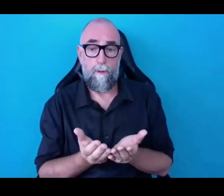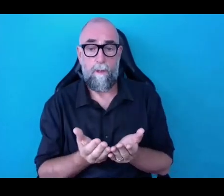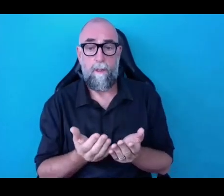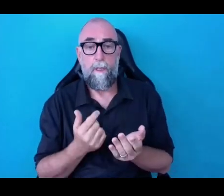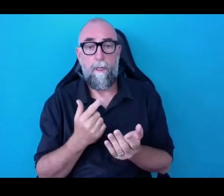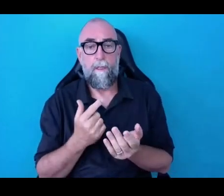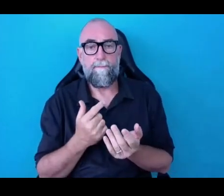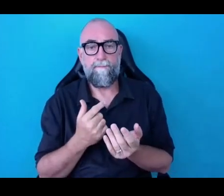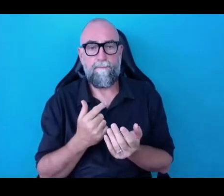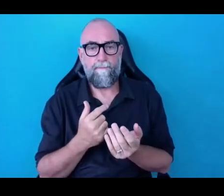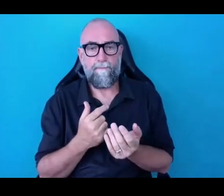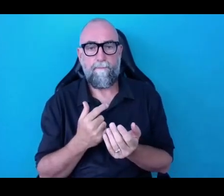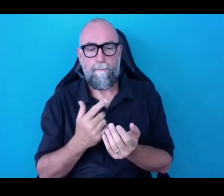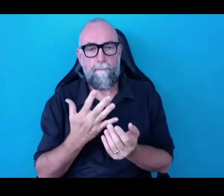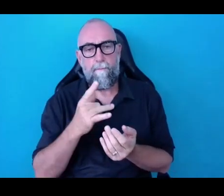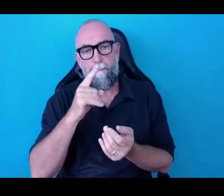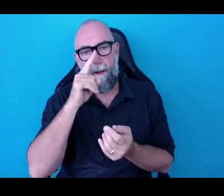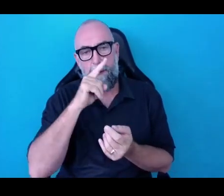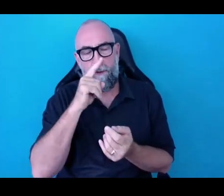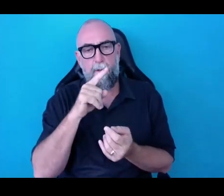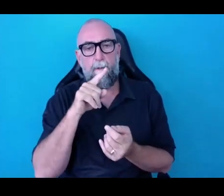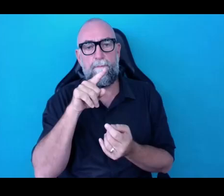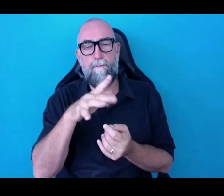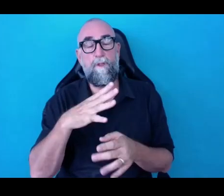say Sydney, people don't understand what you're talking about in Australia.